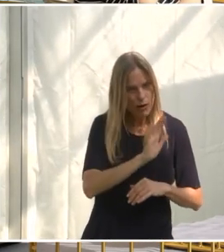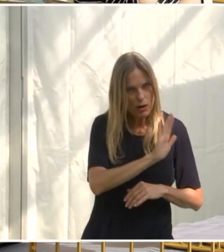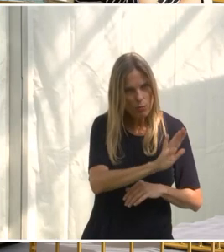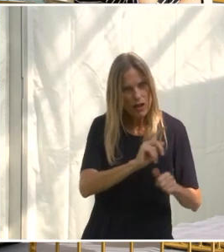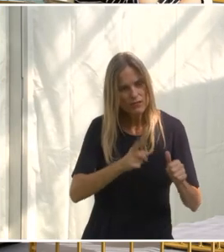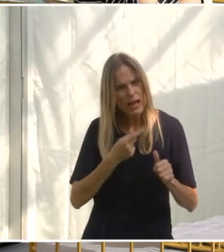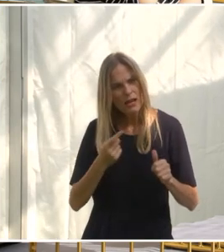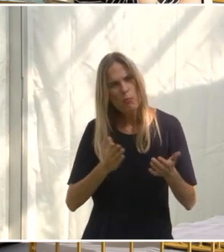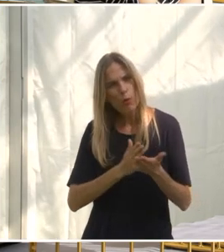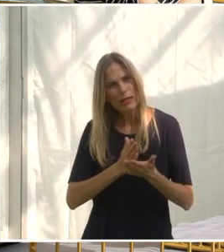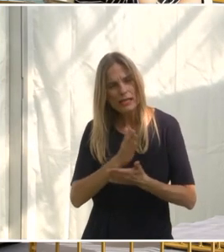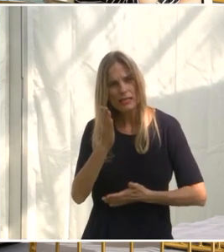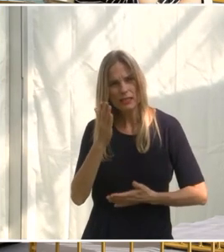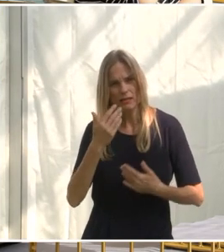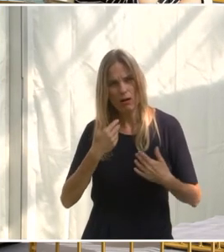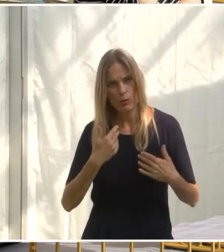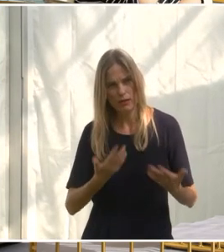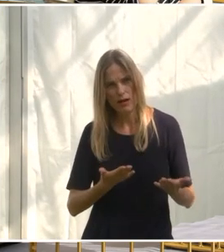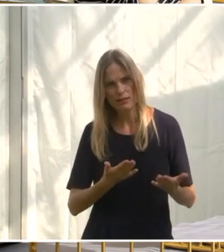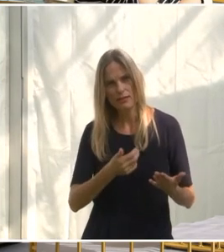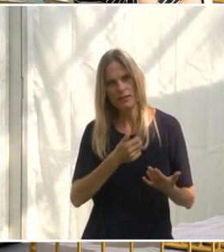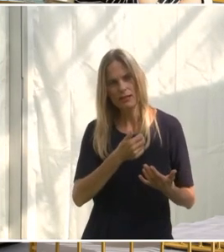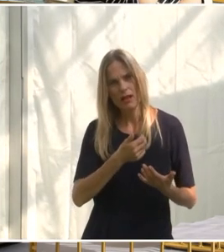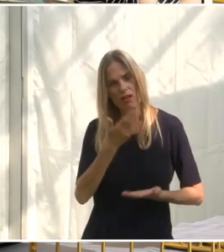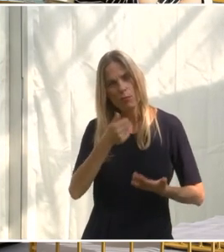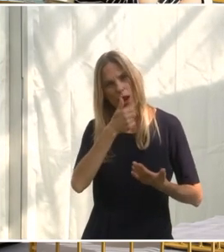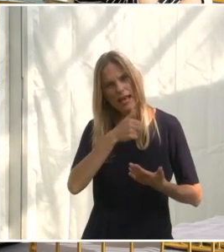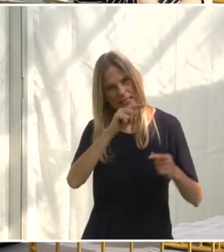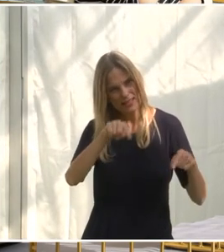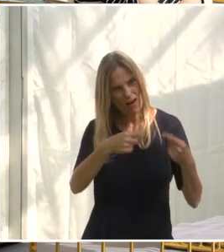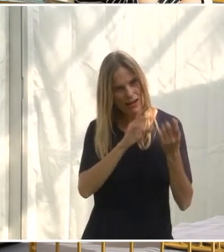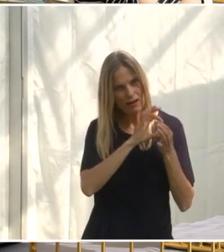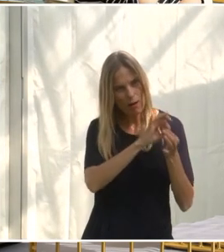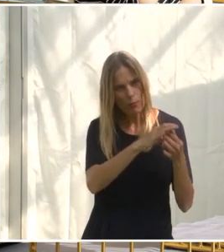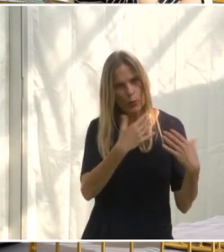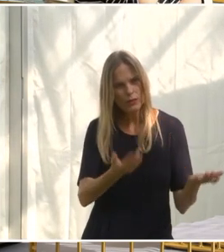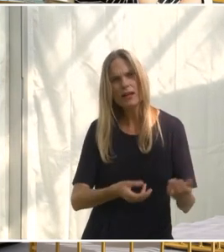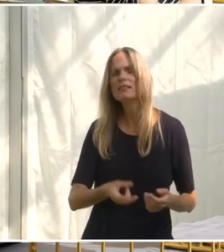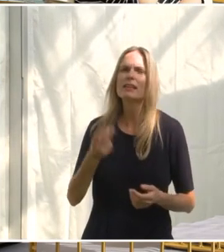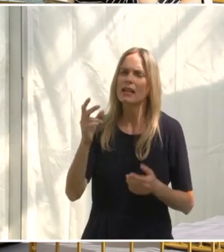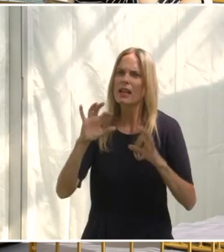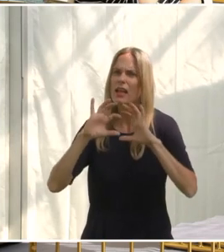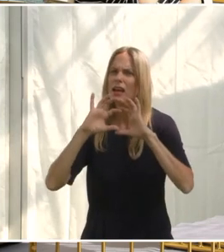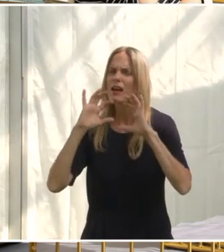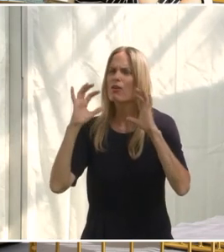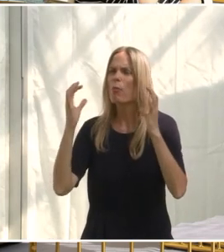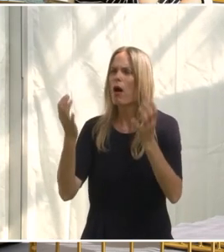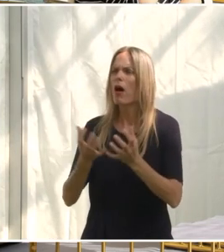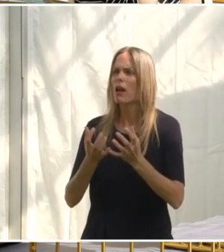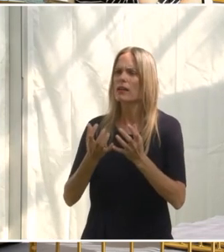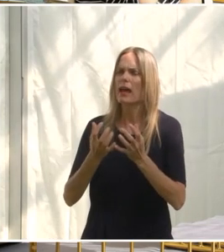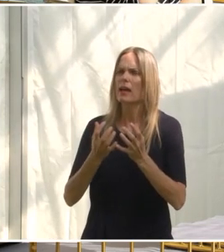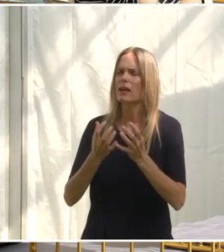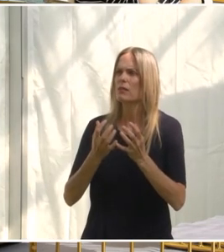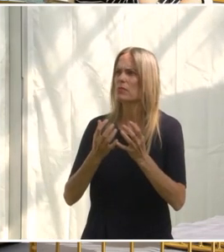transition and Estonian development maybe is related to this, but also the global south migration, because I